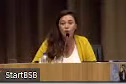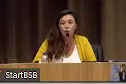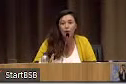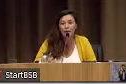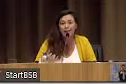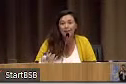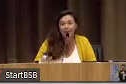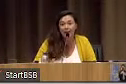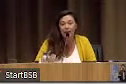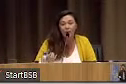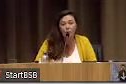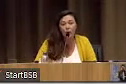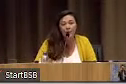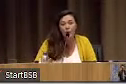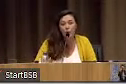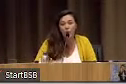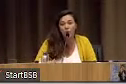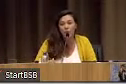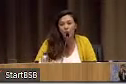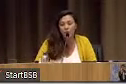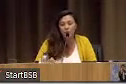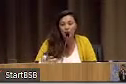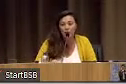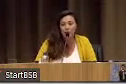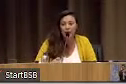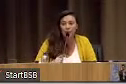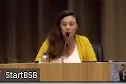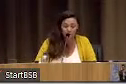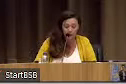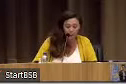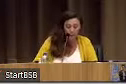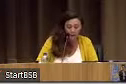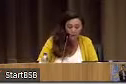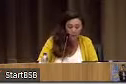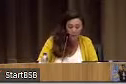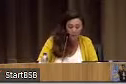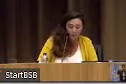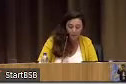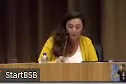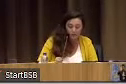we did some mapping and we can read the QR code.